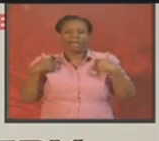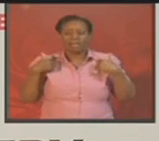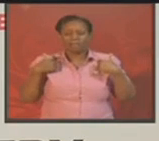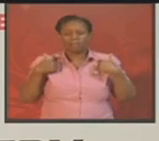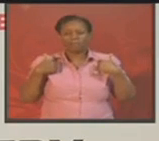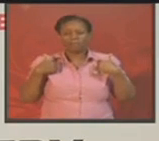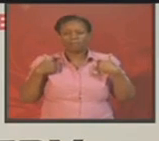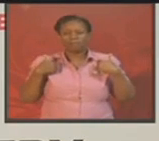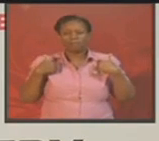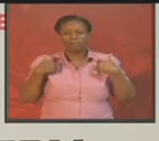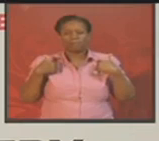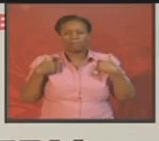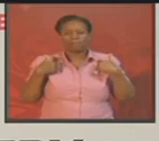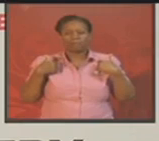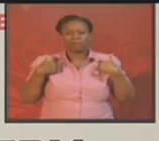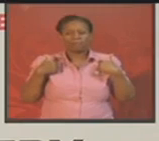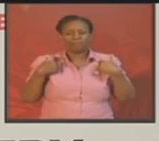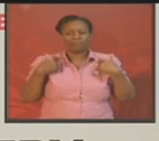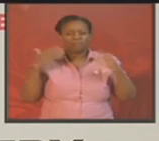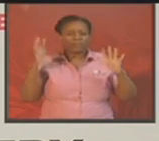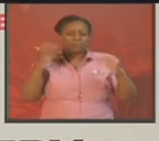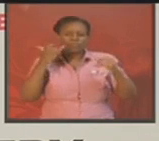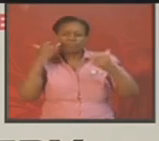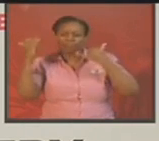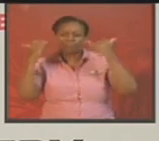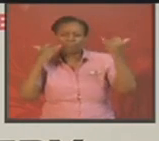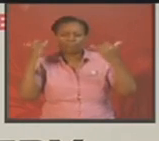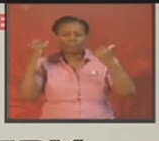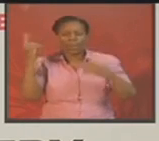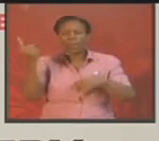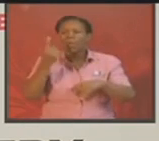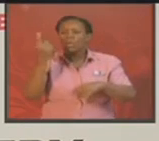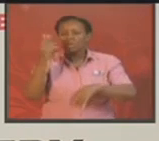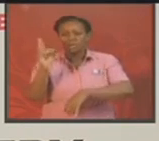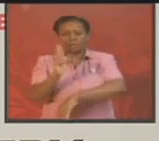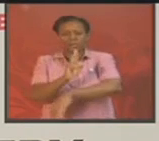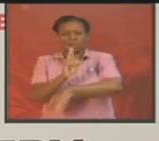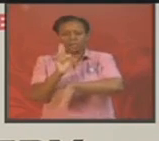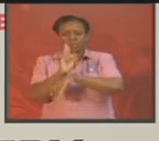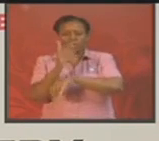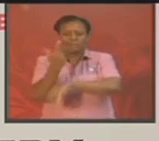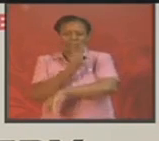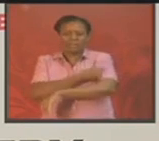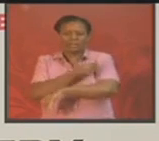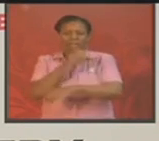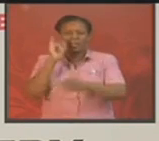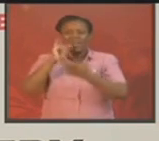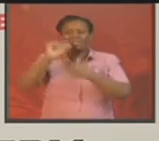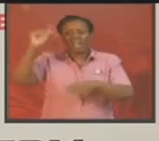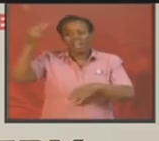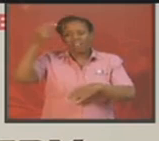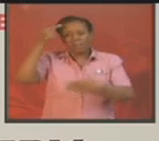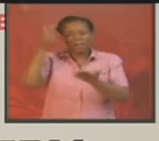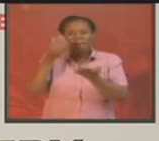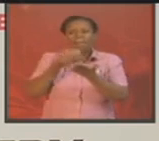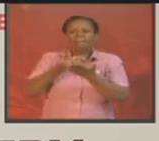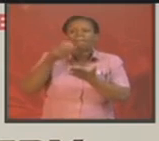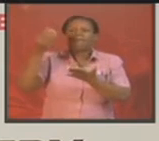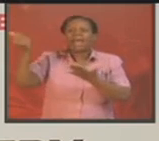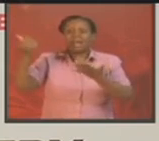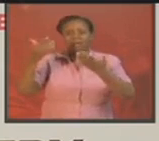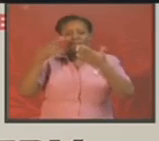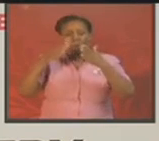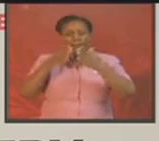which government purchases for members of the public. What the article says, if you read